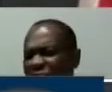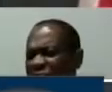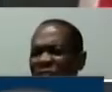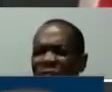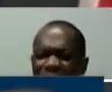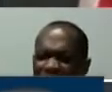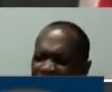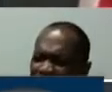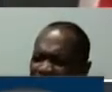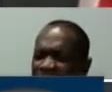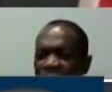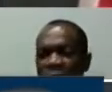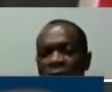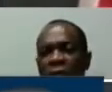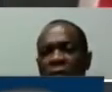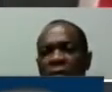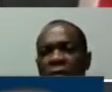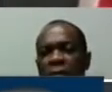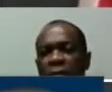kind of argument.